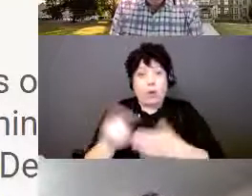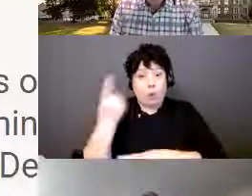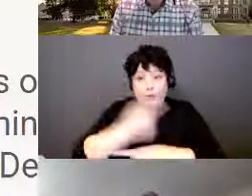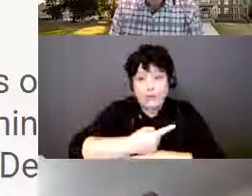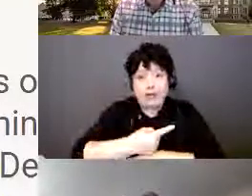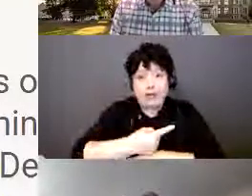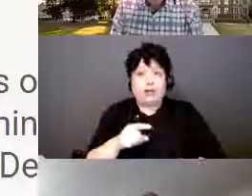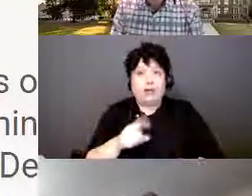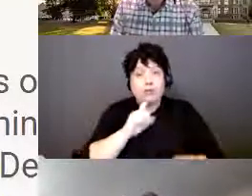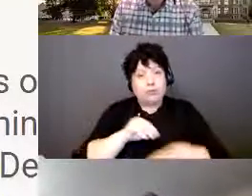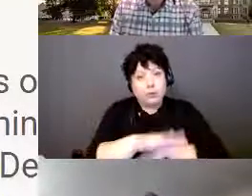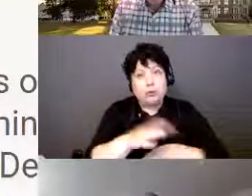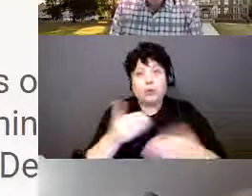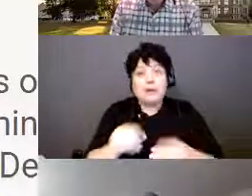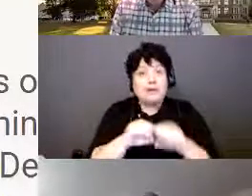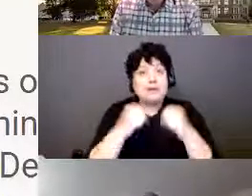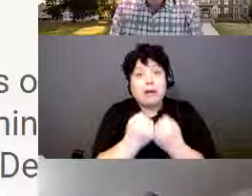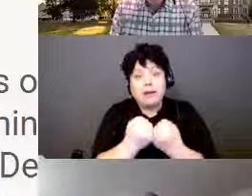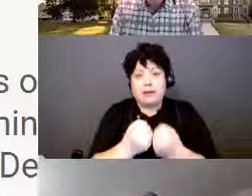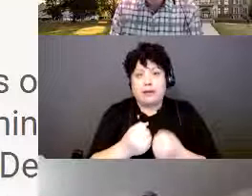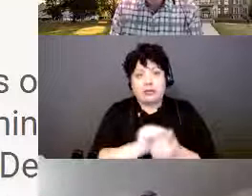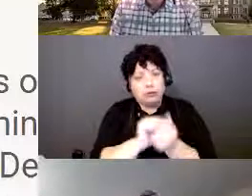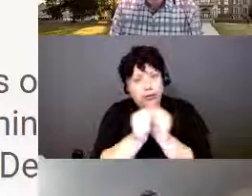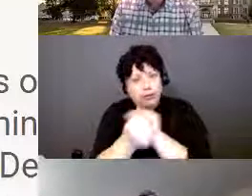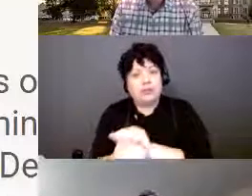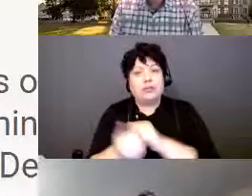changing society's views and attitudes around this issue.